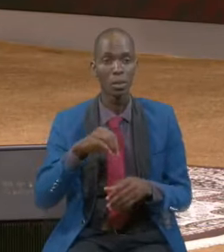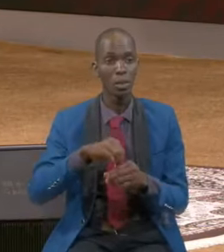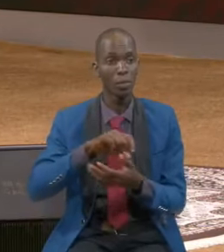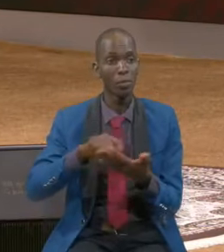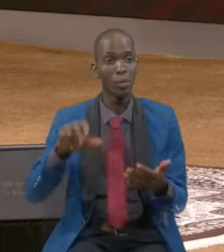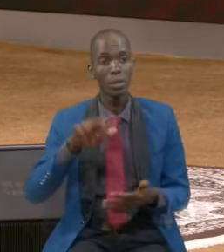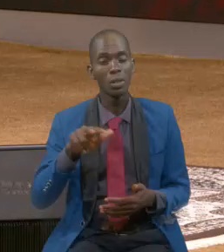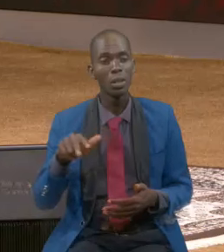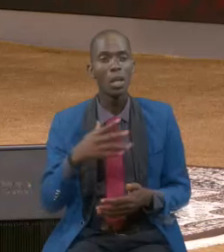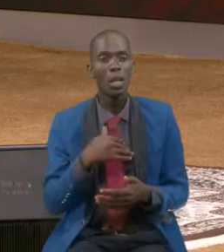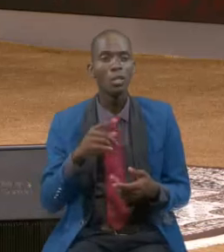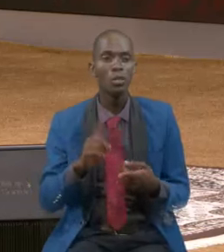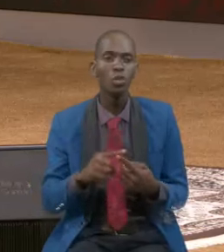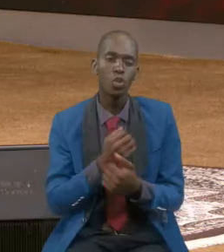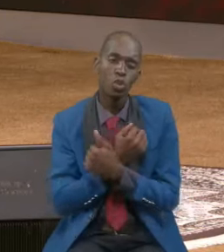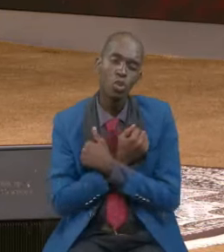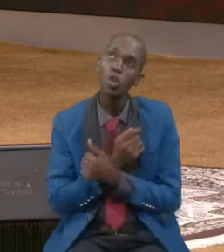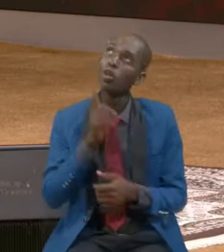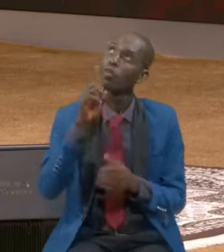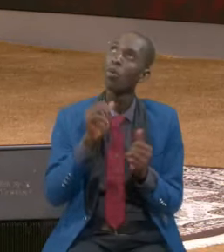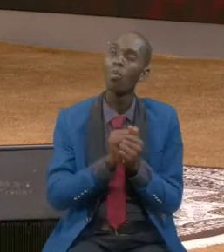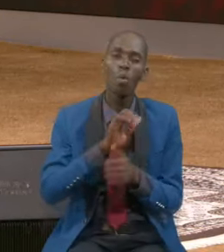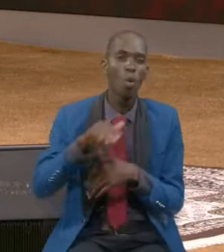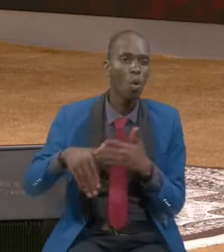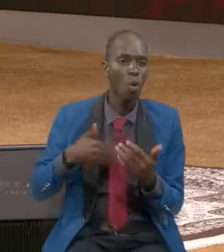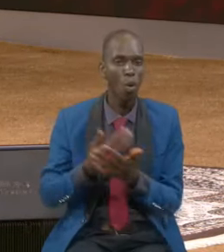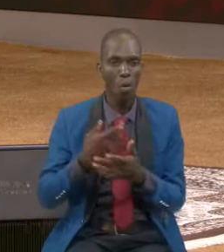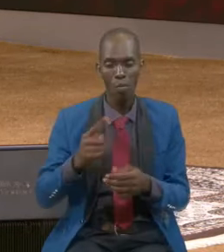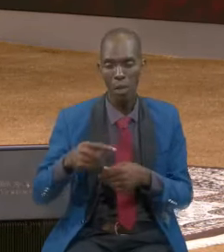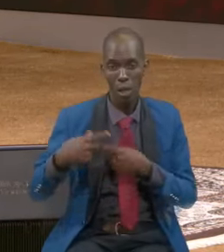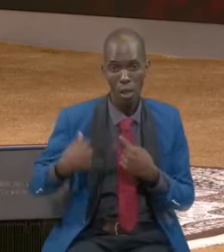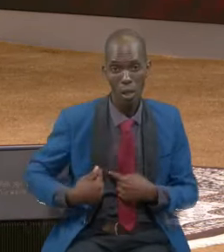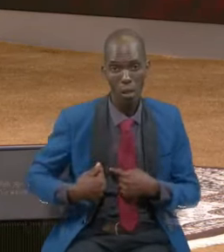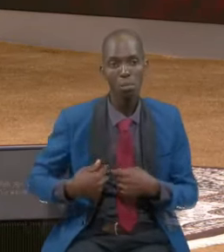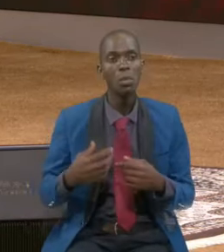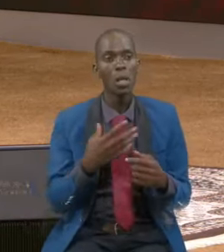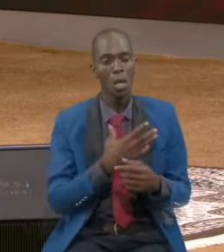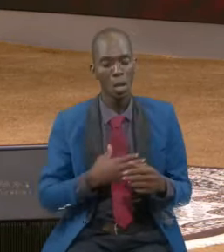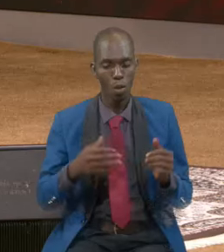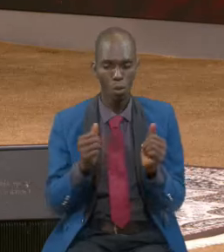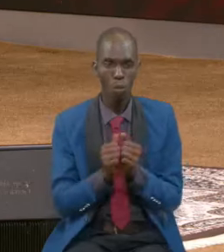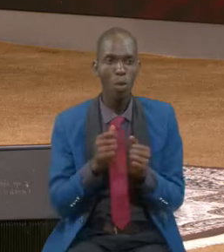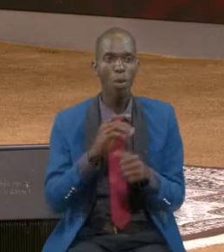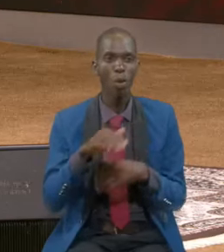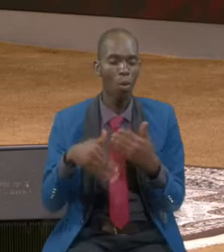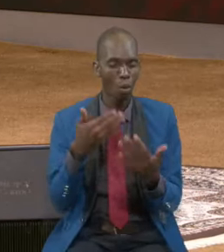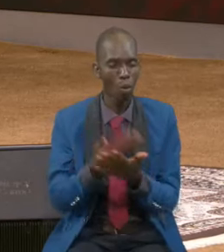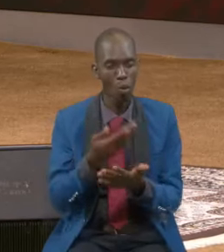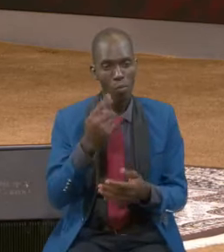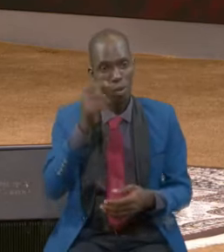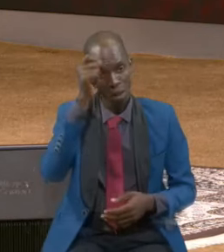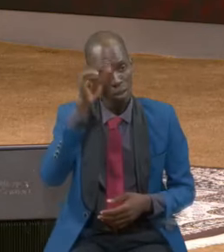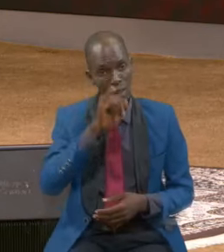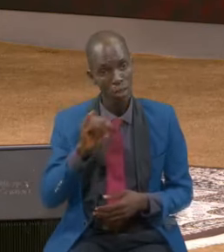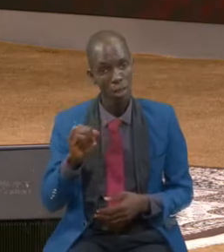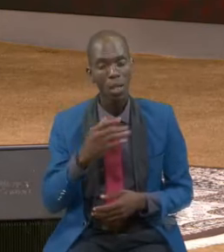33, and to love him with all thine heart, and with all the understanding,